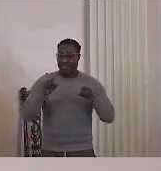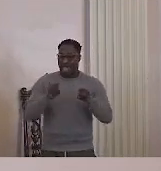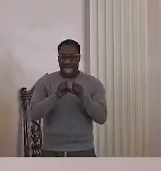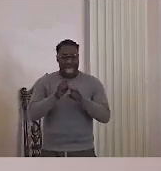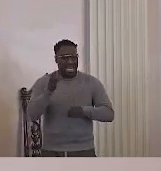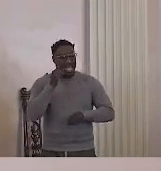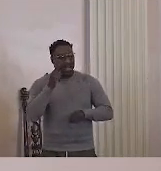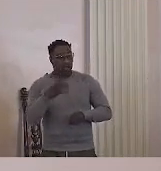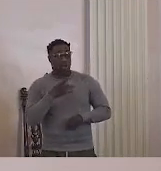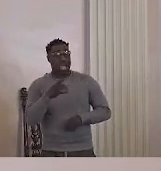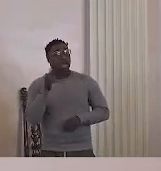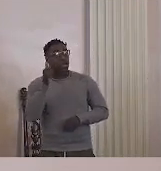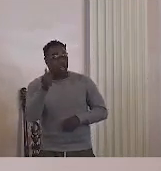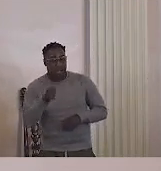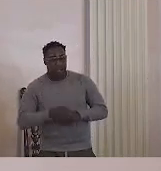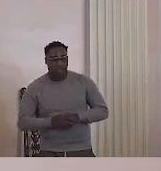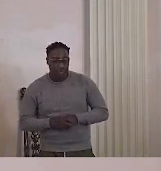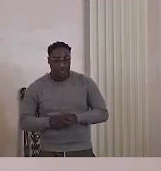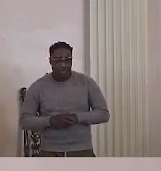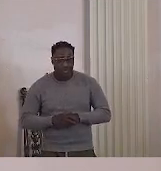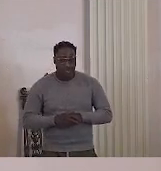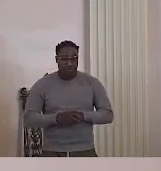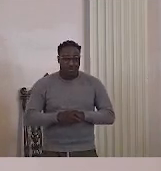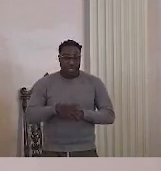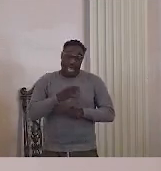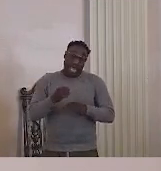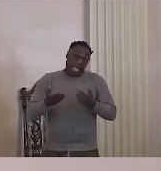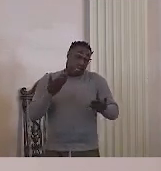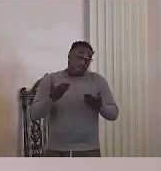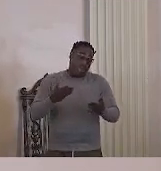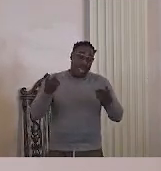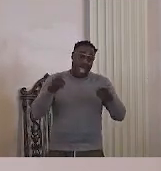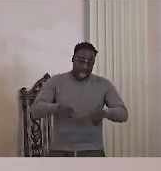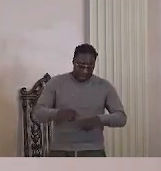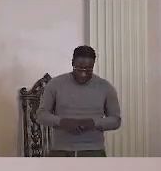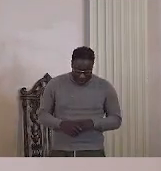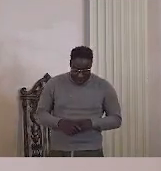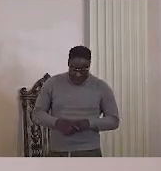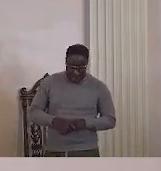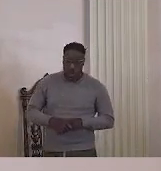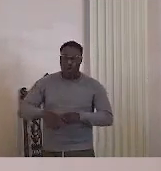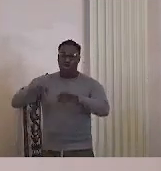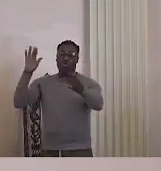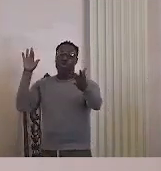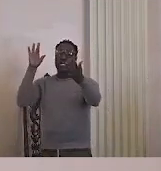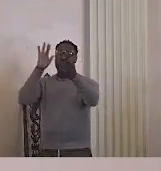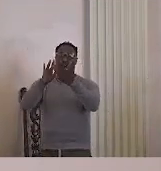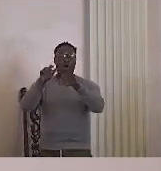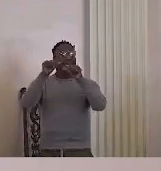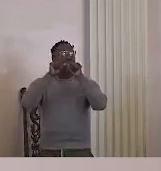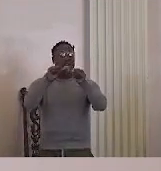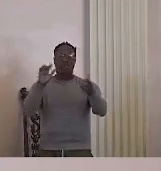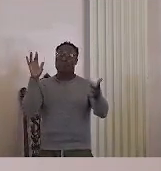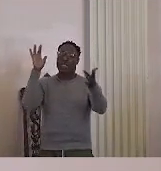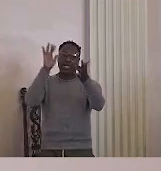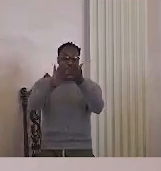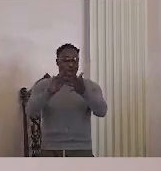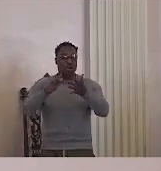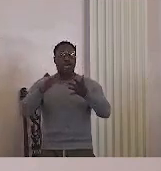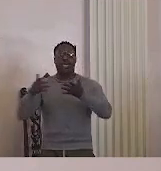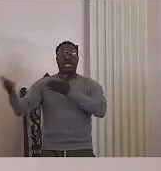you like yourself, and it may happen. Reach out, keep reaching out, keep bringing